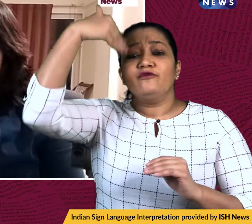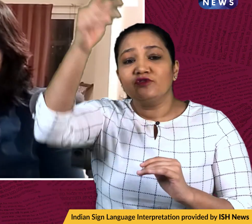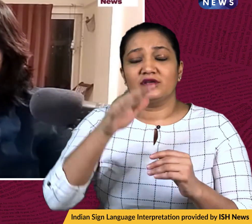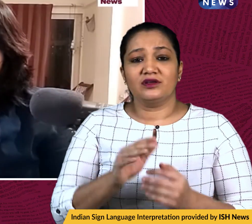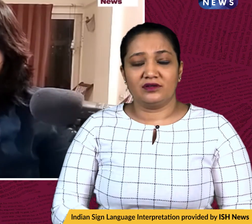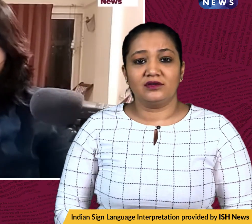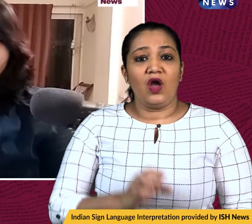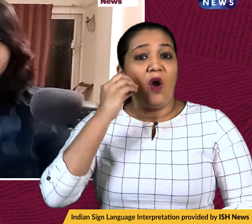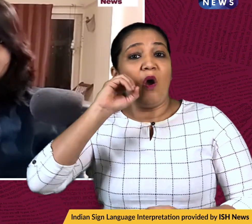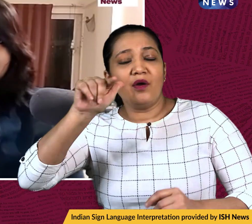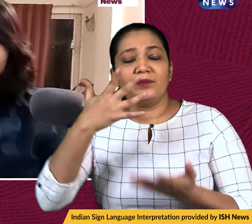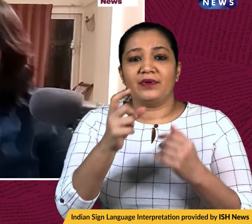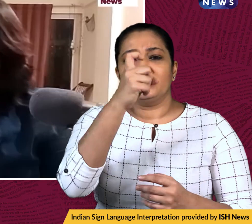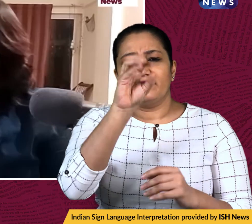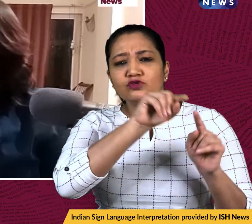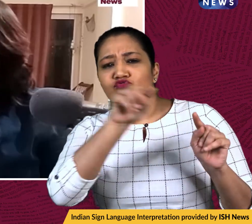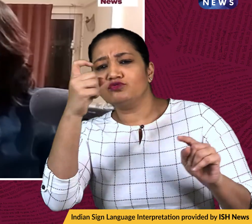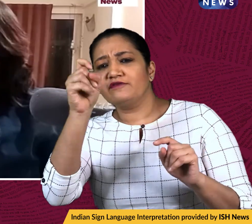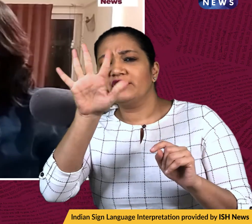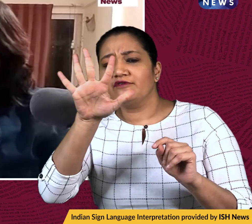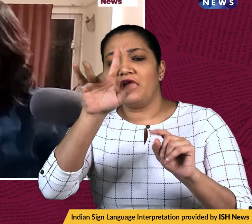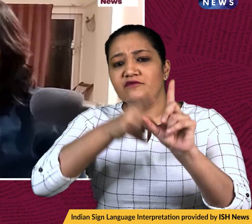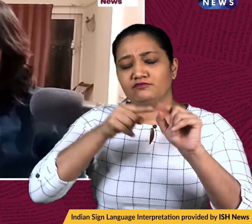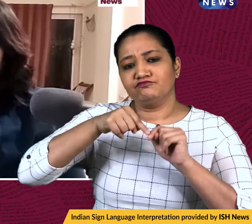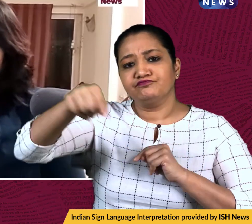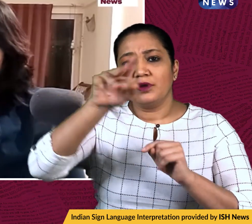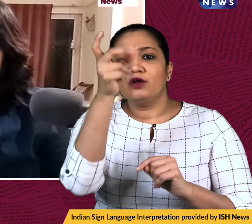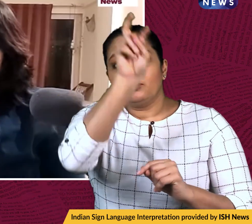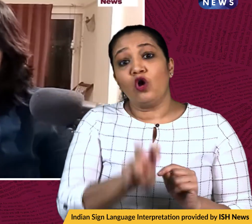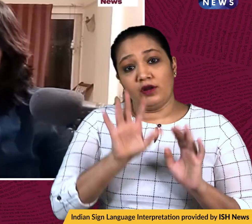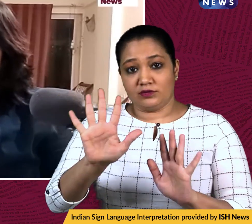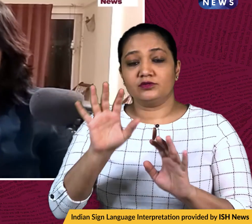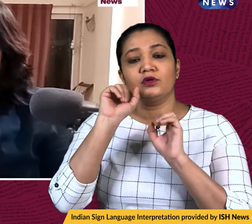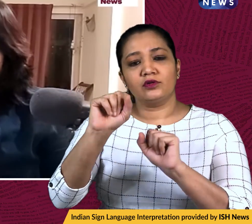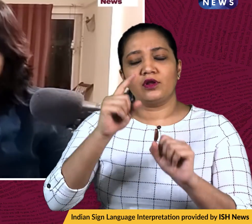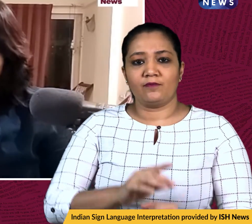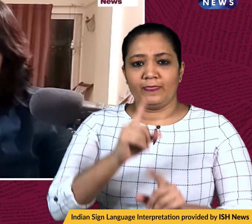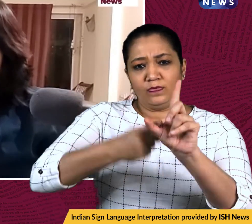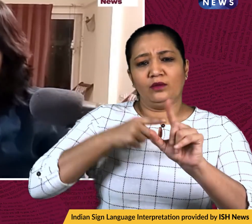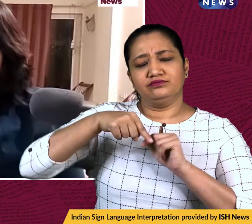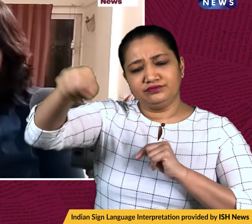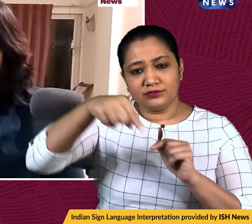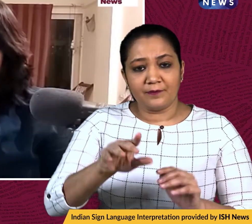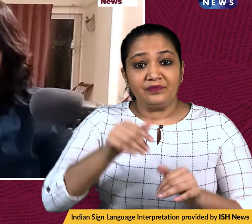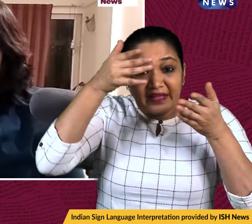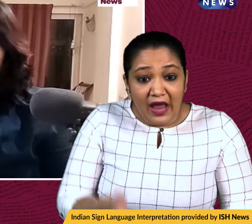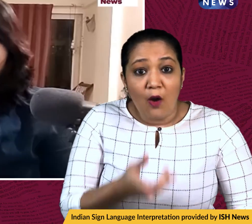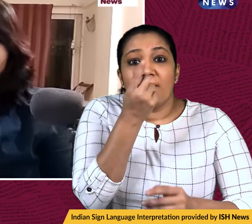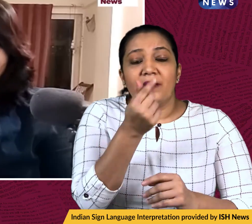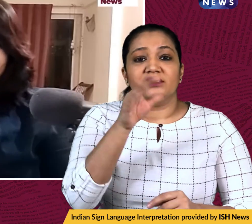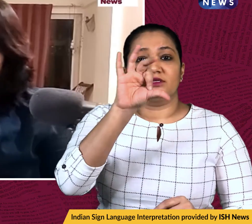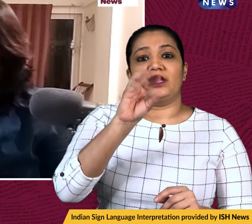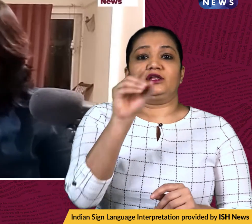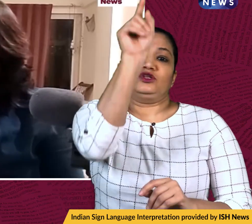of USD 70 to 75 dollars per barrel next fiscal against current price